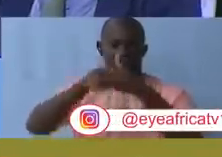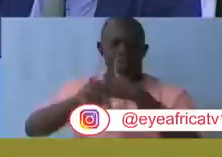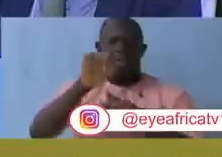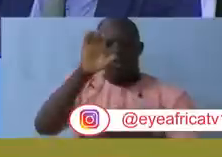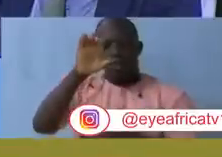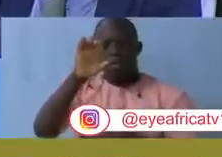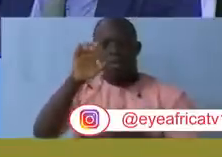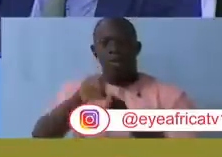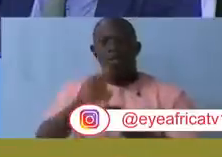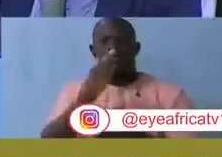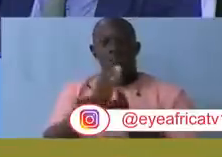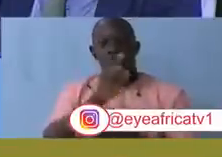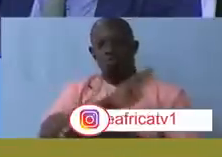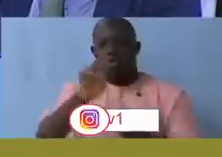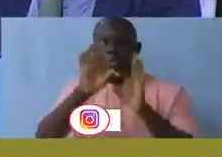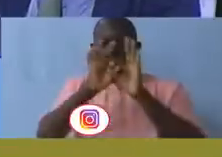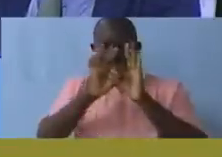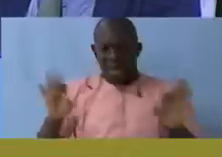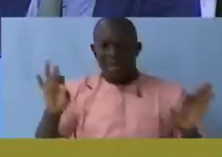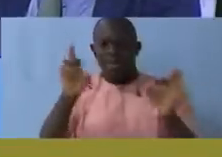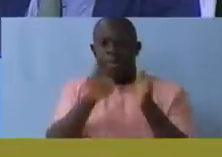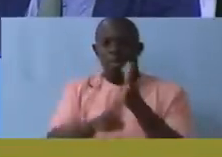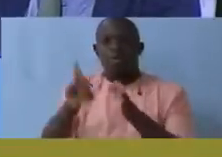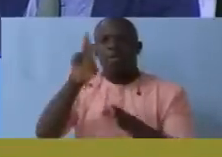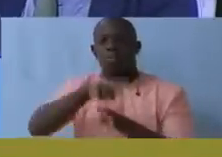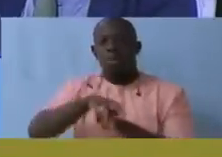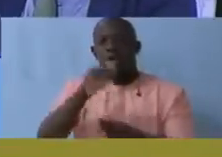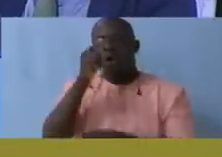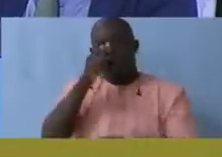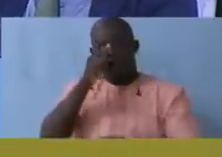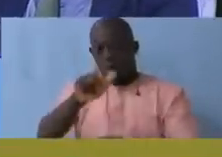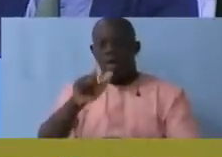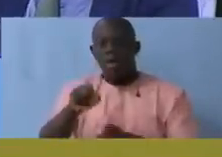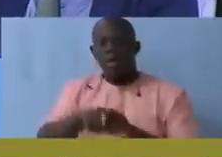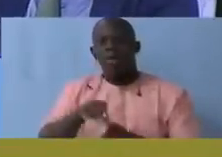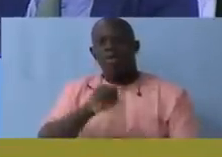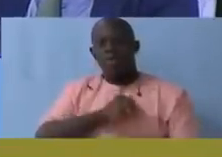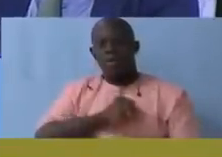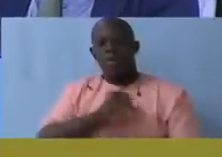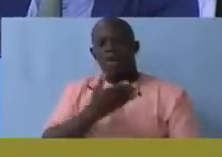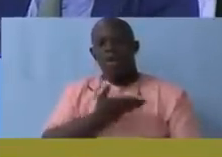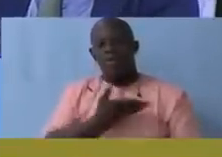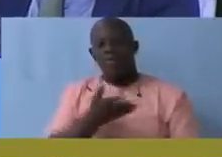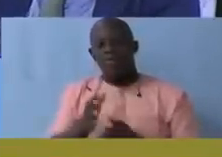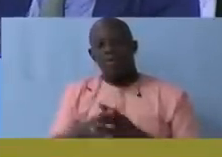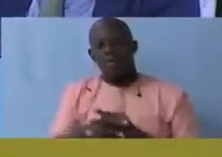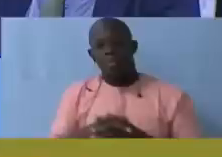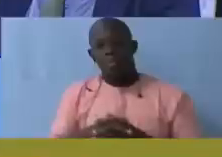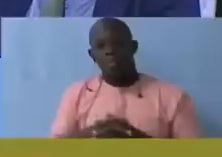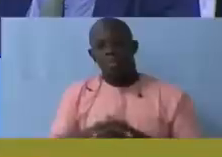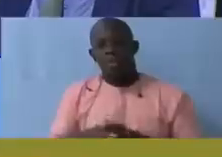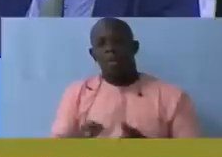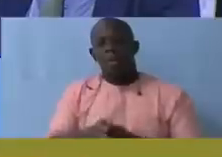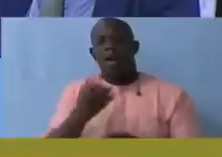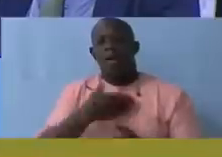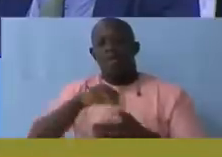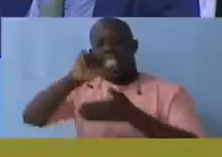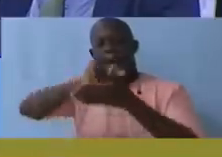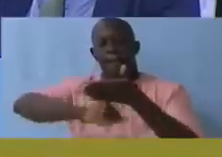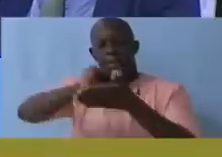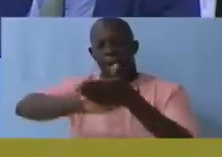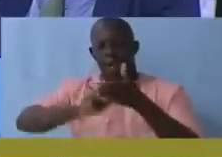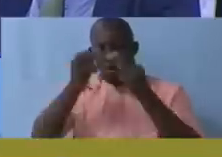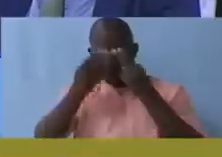was not that attractive. So luckily, I applied for university in the